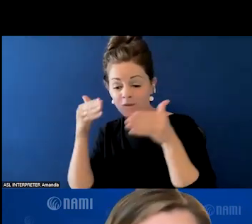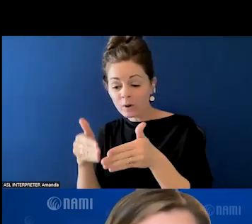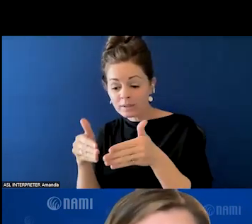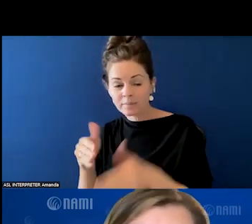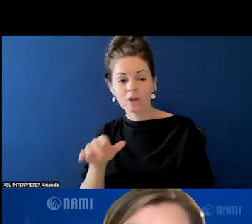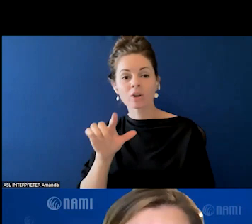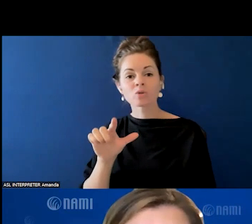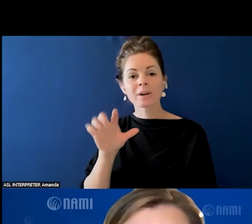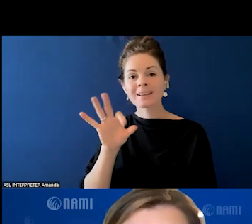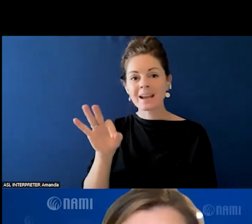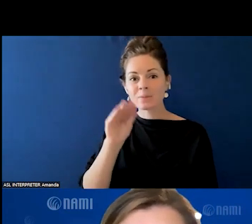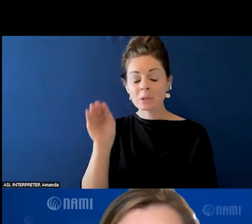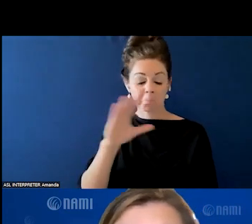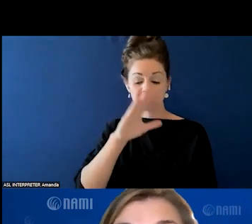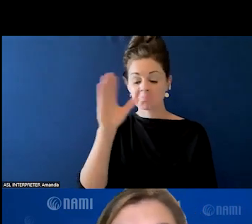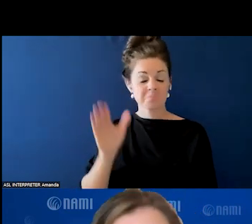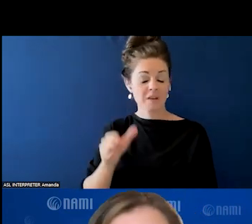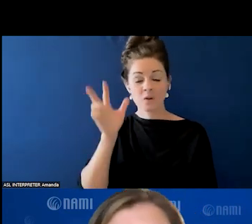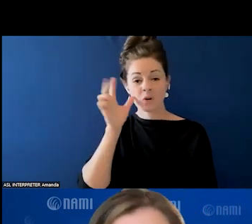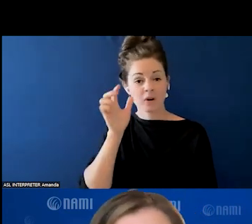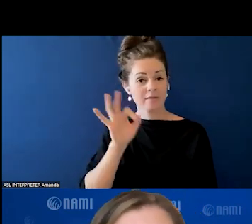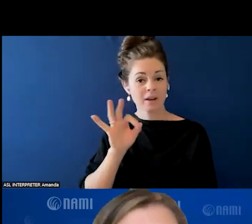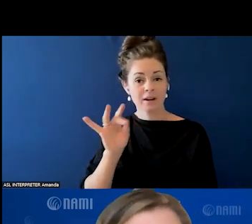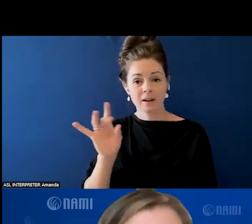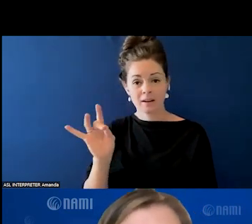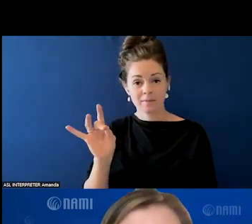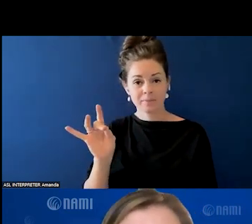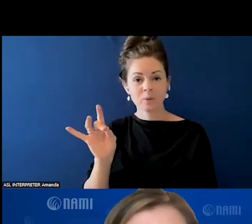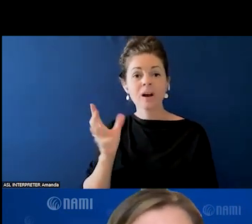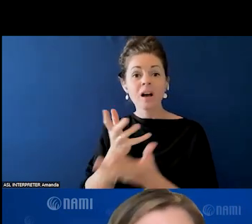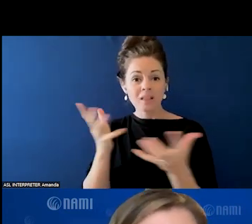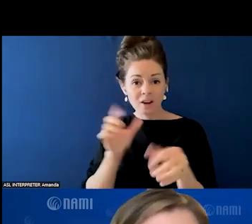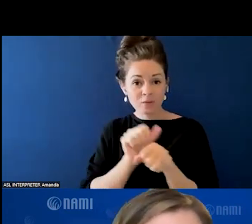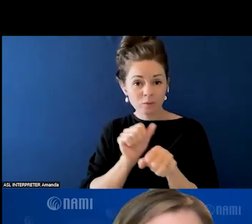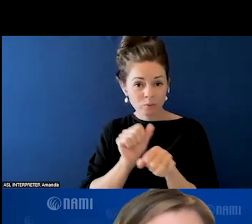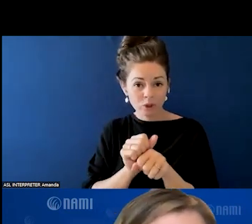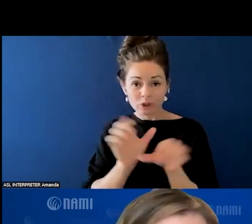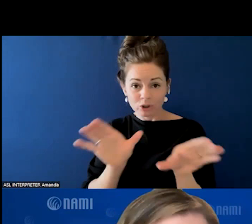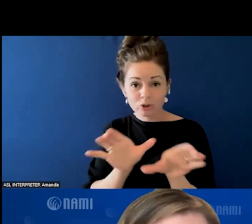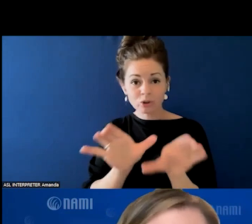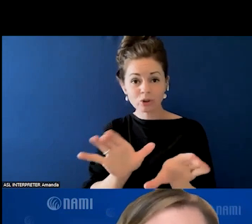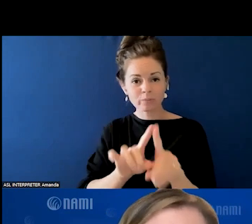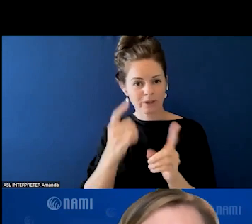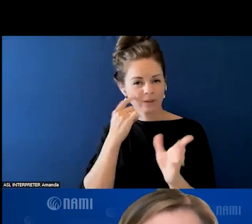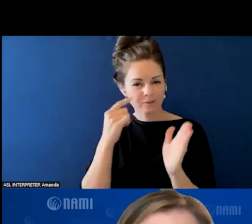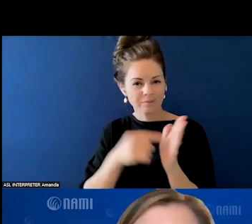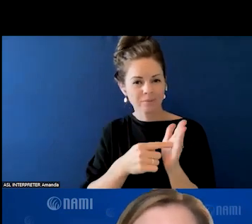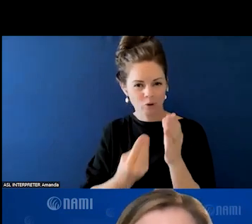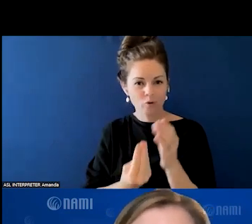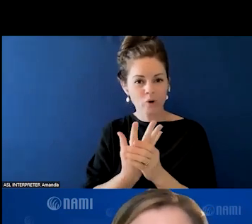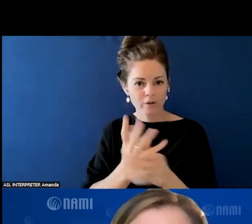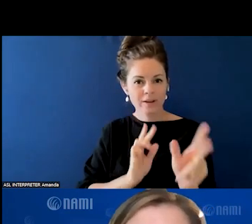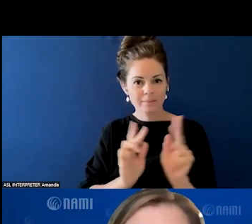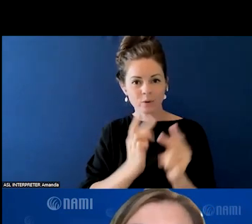of 988. So we have a lot of work to do, but we're also seeing some of that growth thanks to all of the work of the people on this call, that those